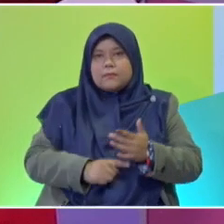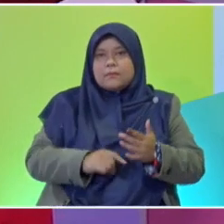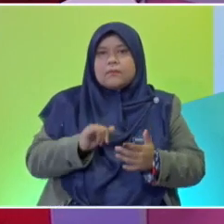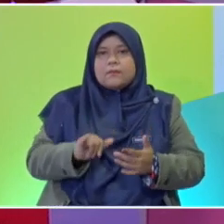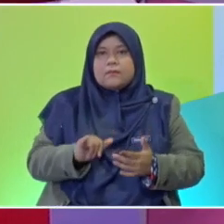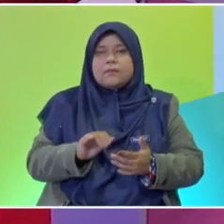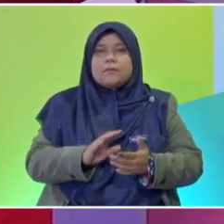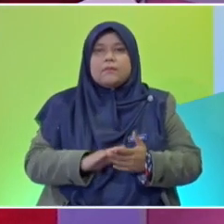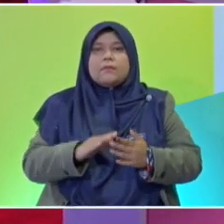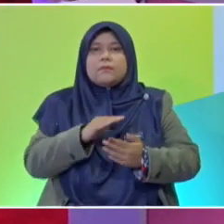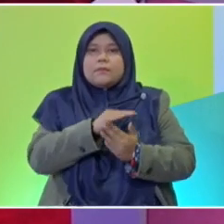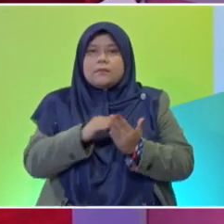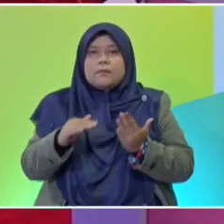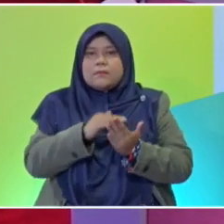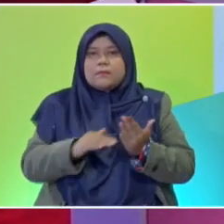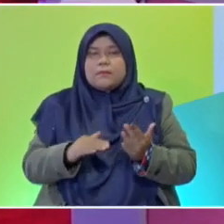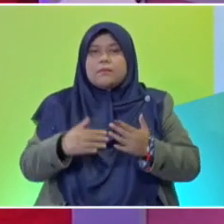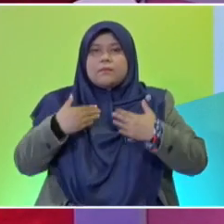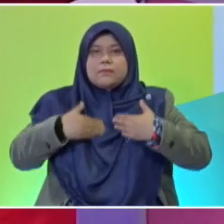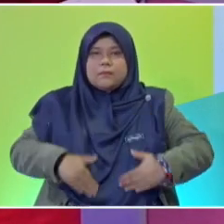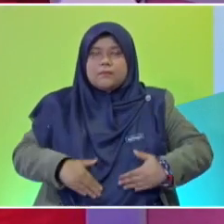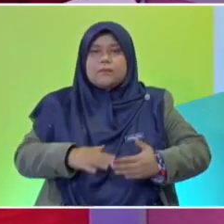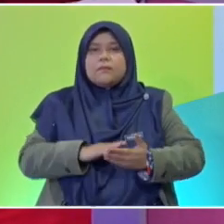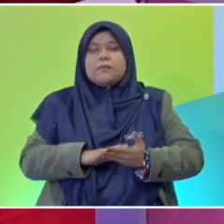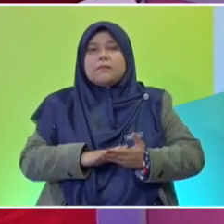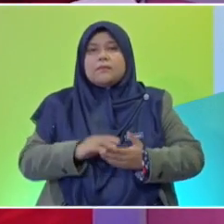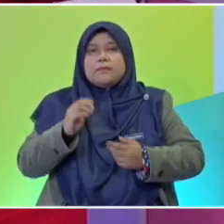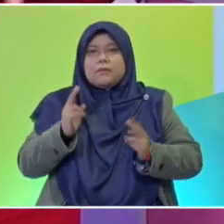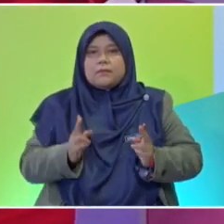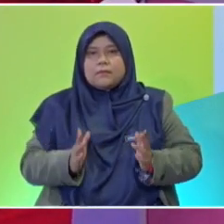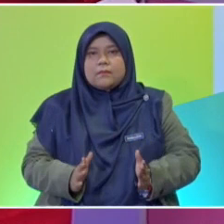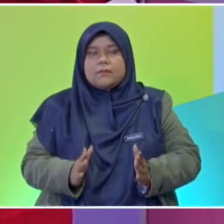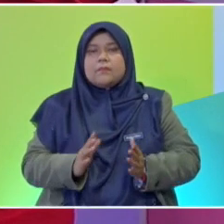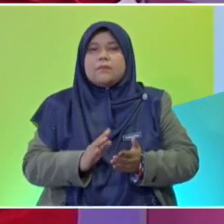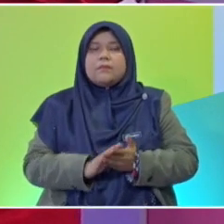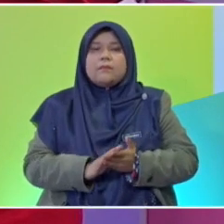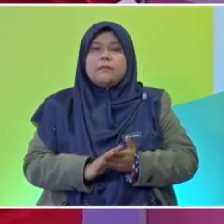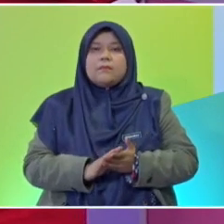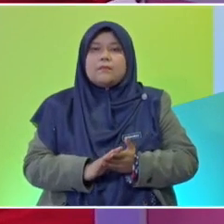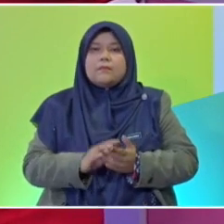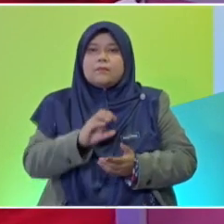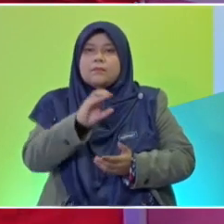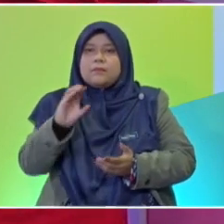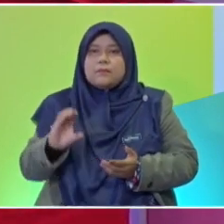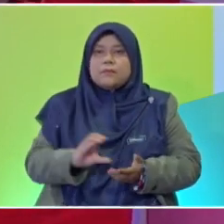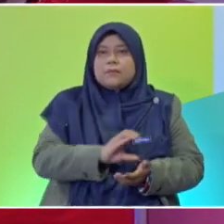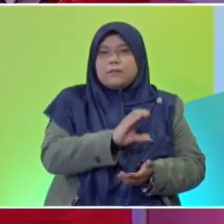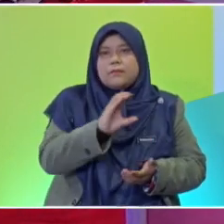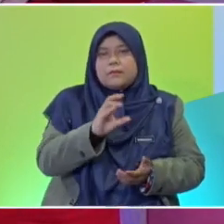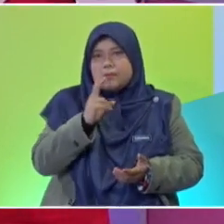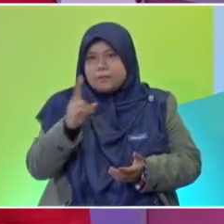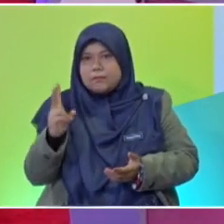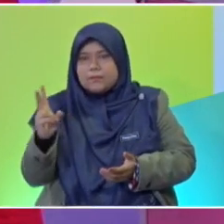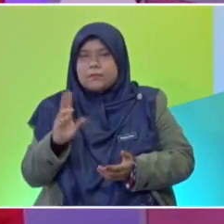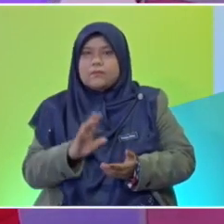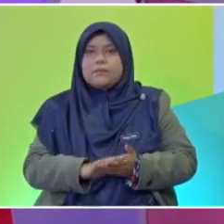main parts of our body that are involved in human blood circulatory system. Okay. Let's go one by one.